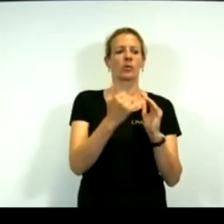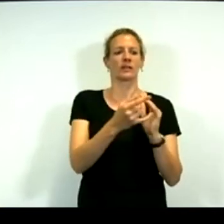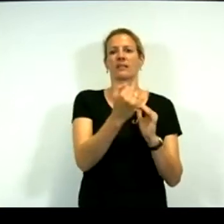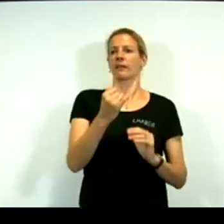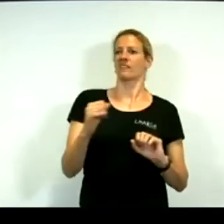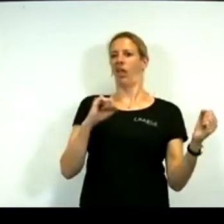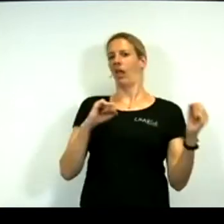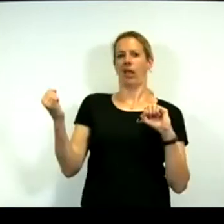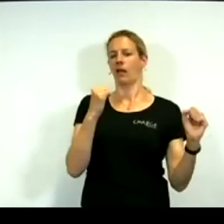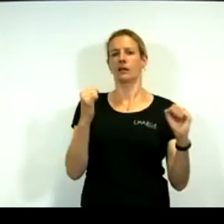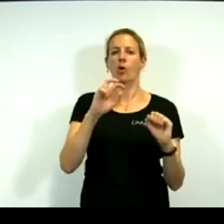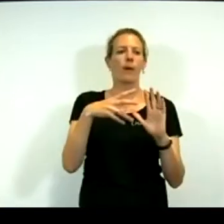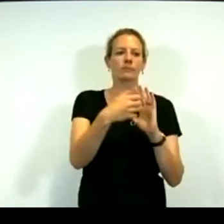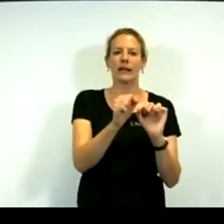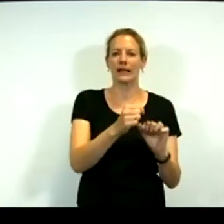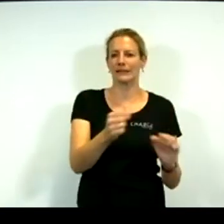That's all I can say, really.